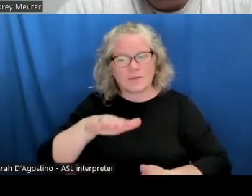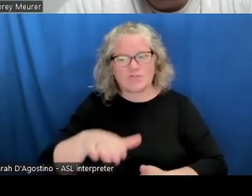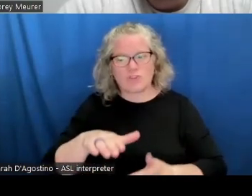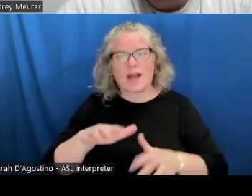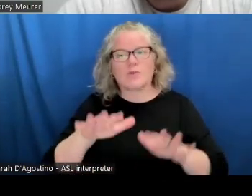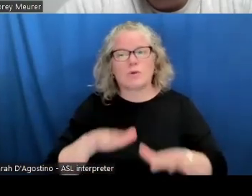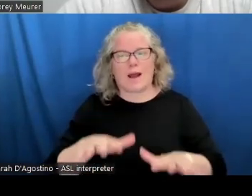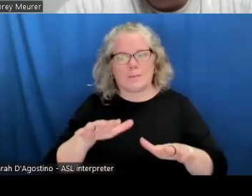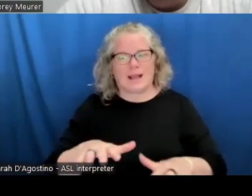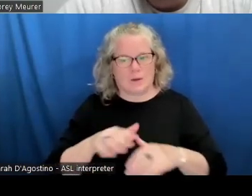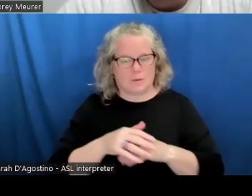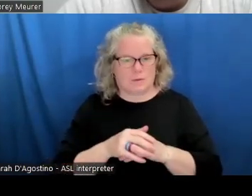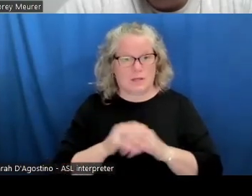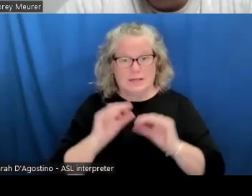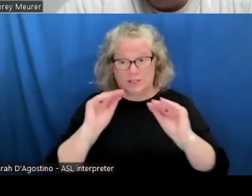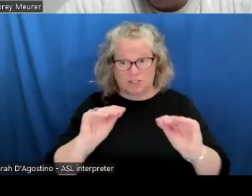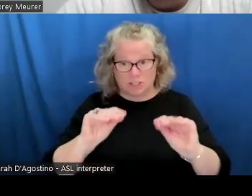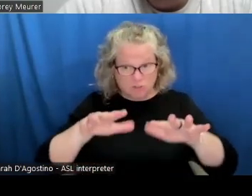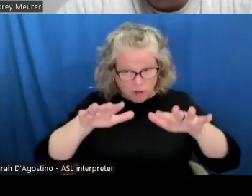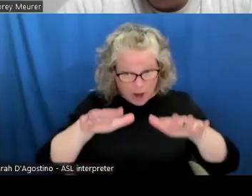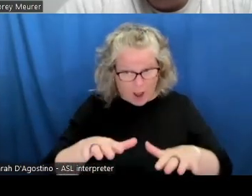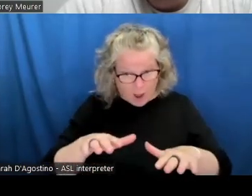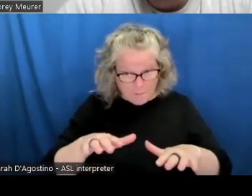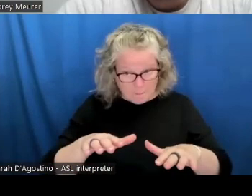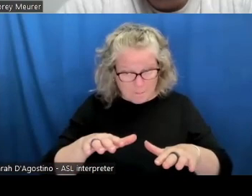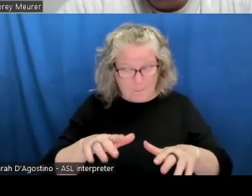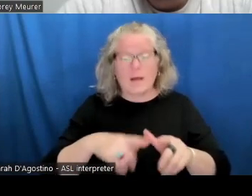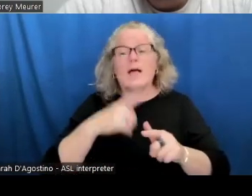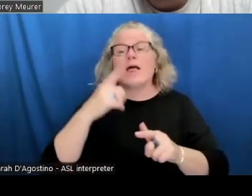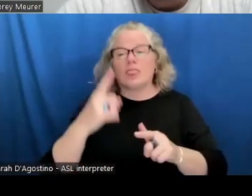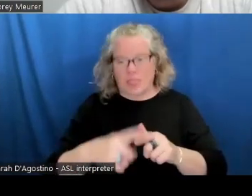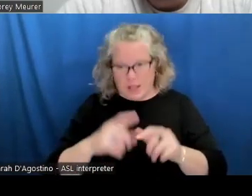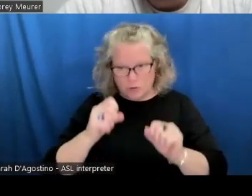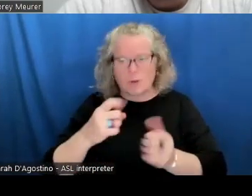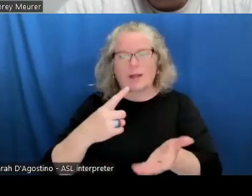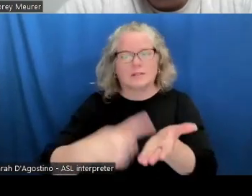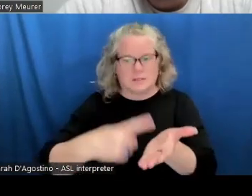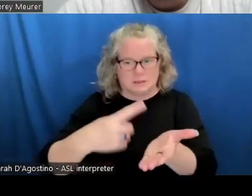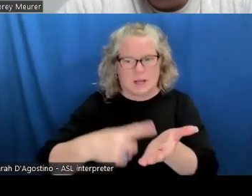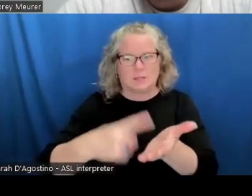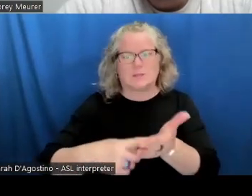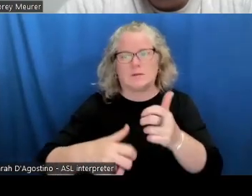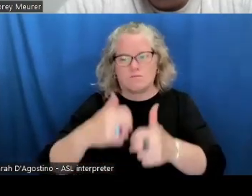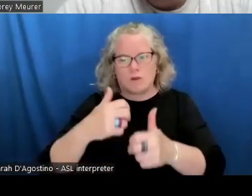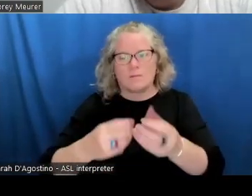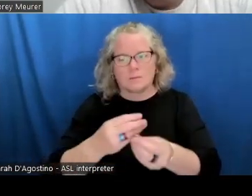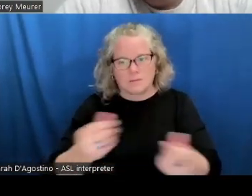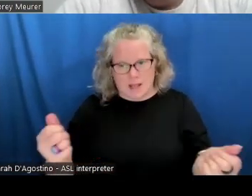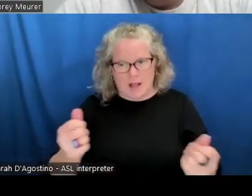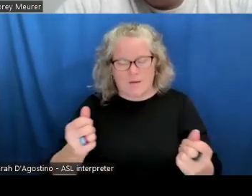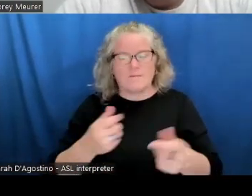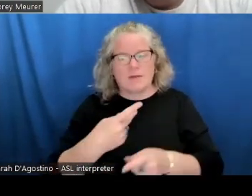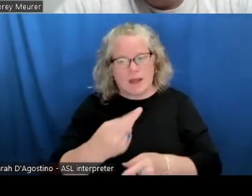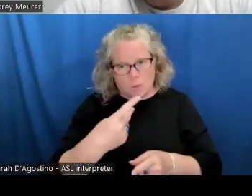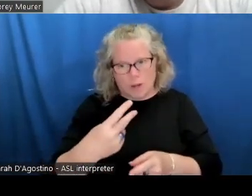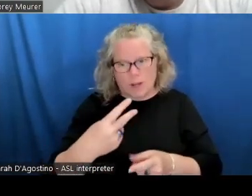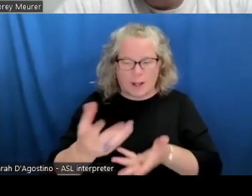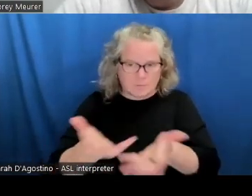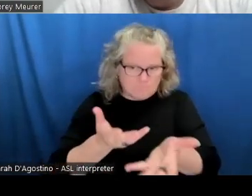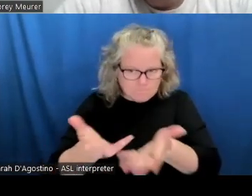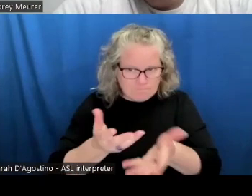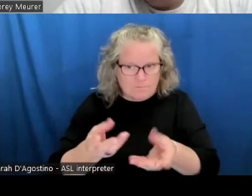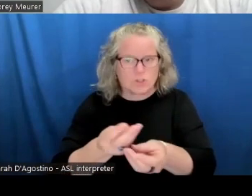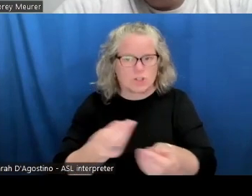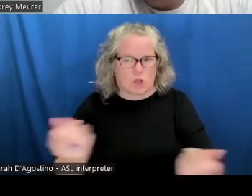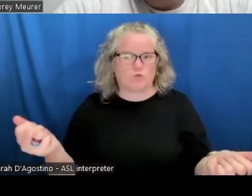to calm down, can you engage the part of the brain that solves problems and actually come up with solutions for better behavior choices. And